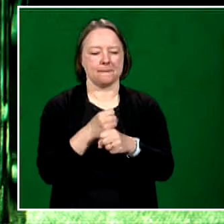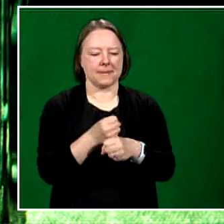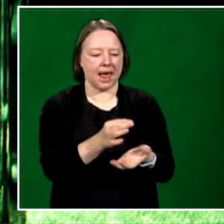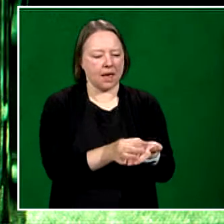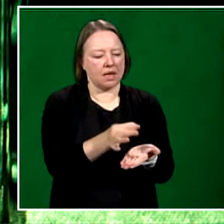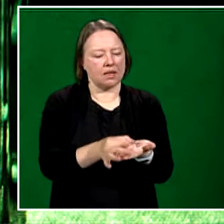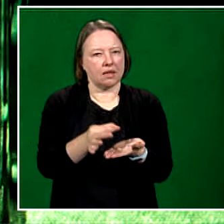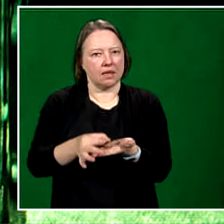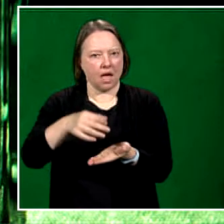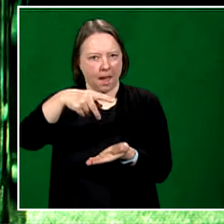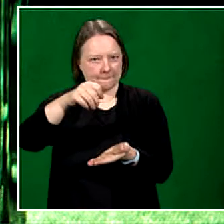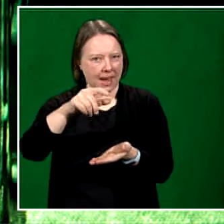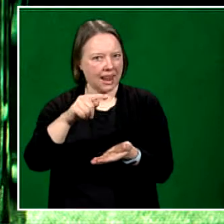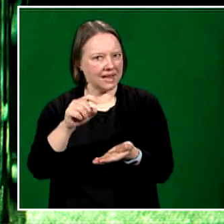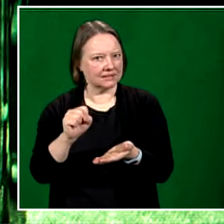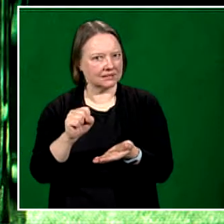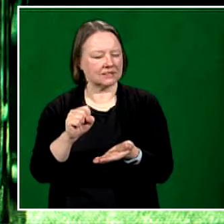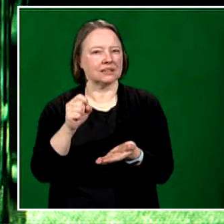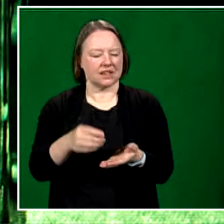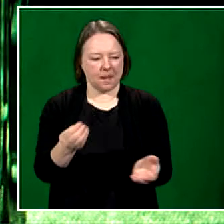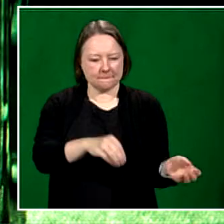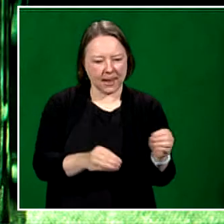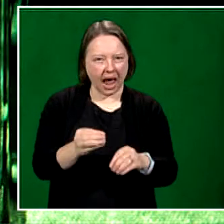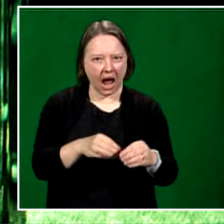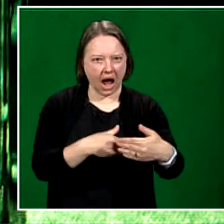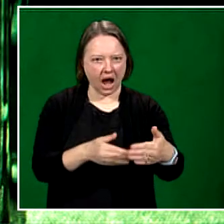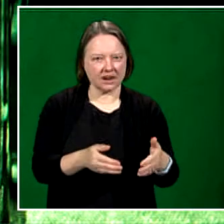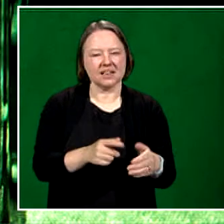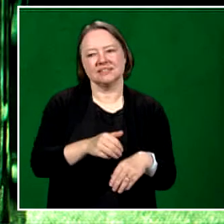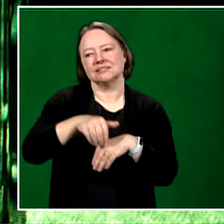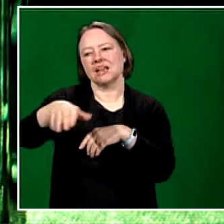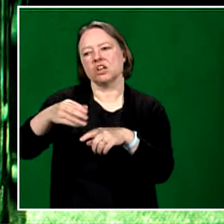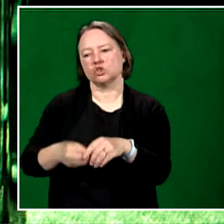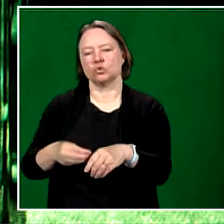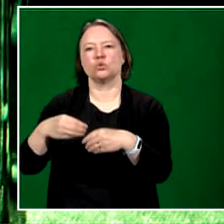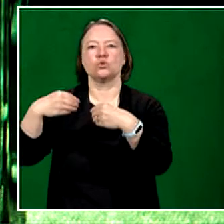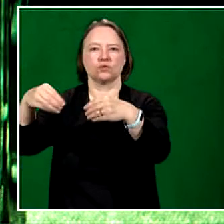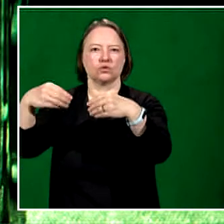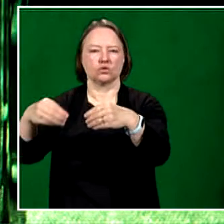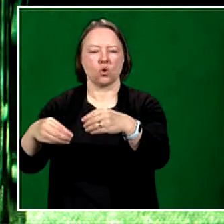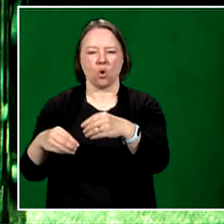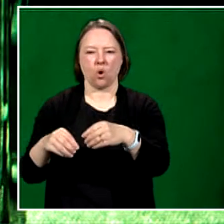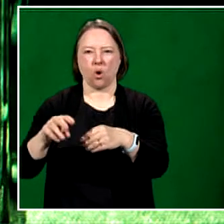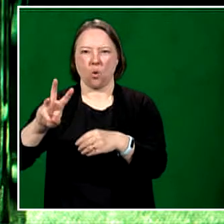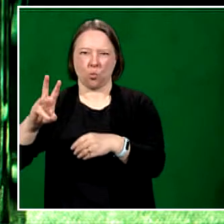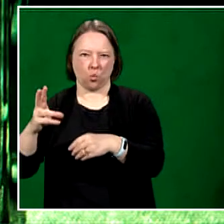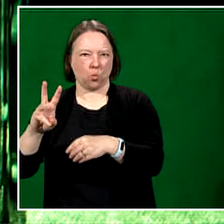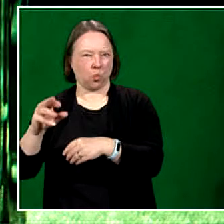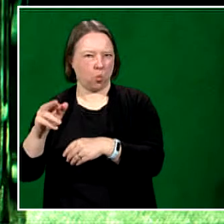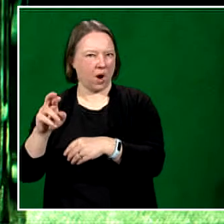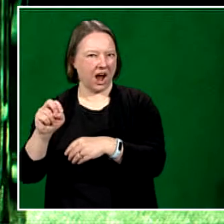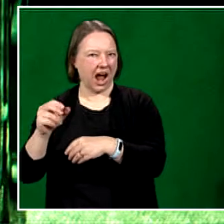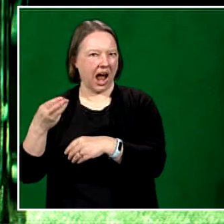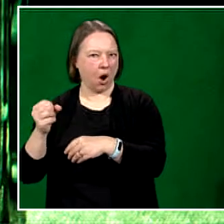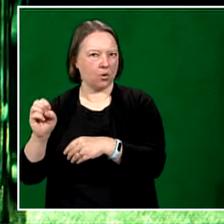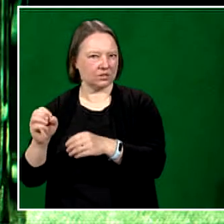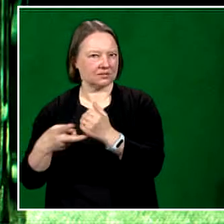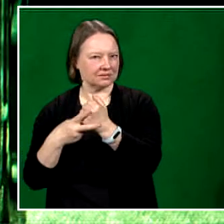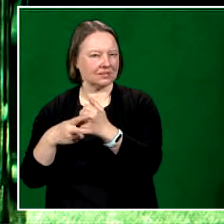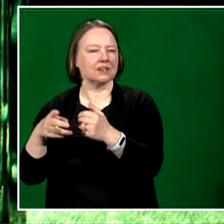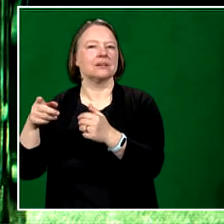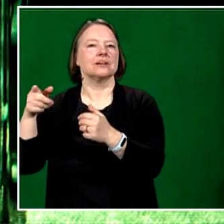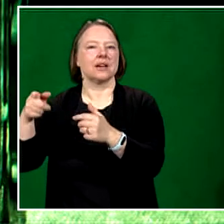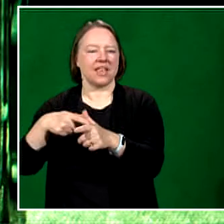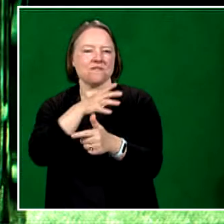and packed and also sent to the storehouse where the farmers can come get